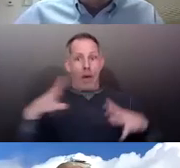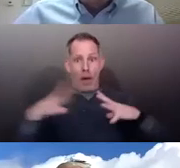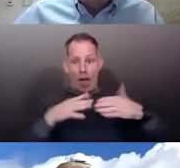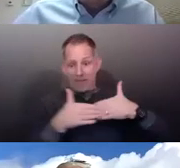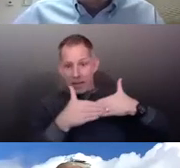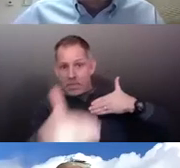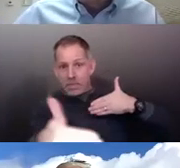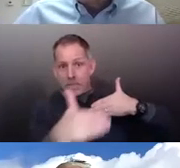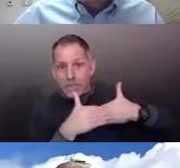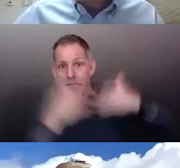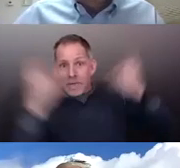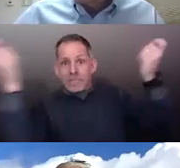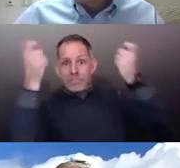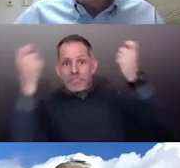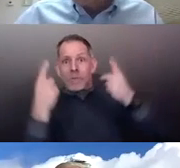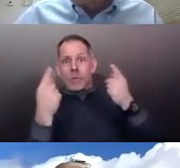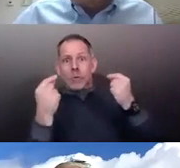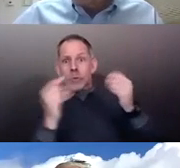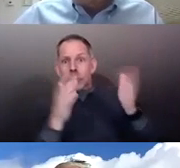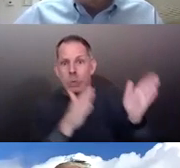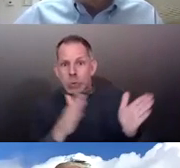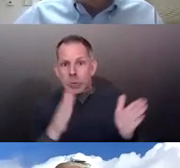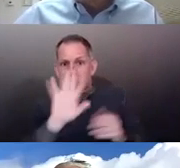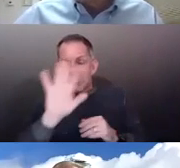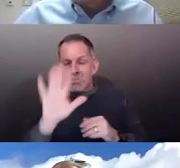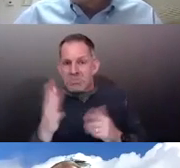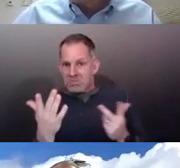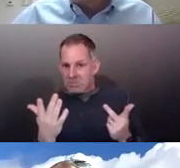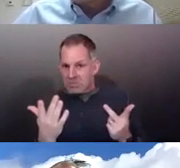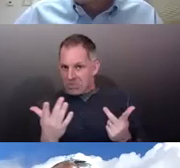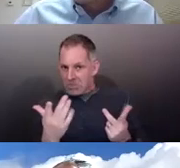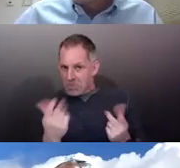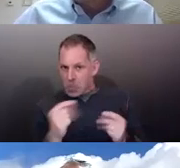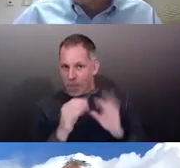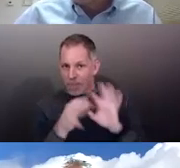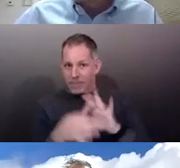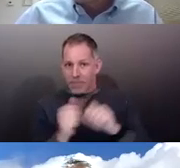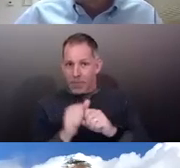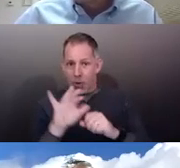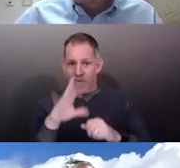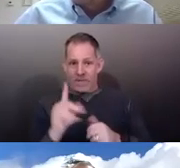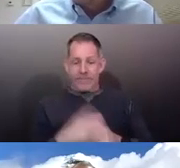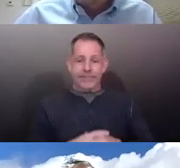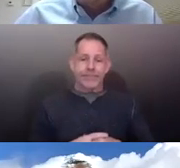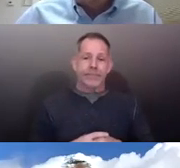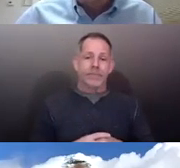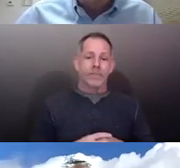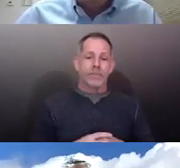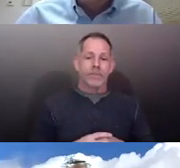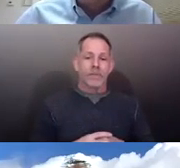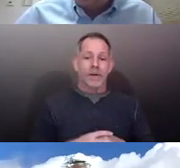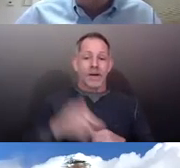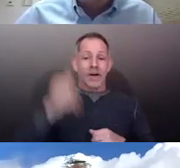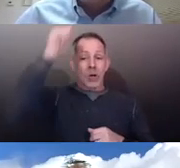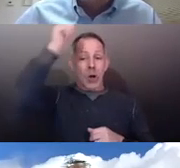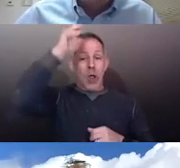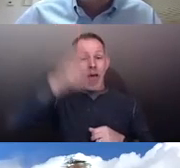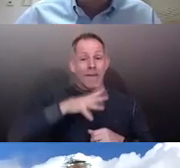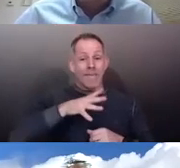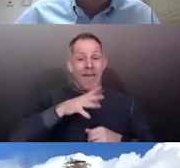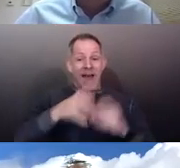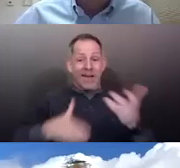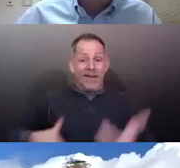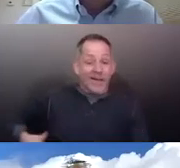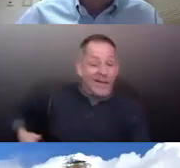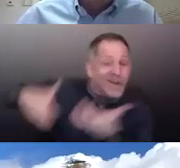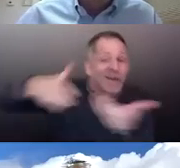I don't want to be the guy that's throwing water on the holiday fire, but here goes. I mean, it's going to have to be different